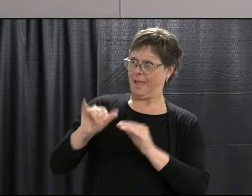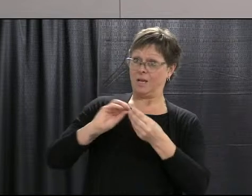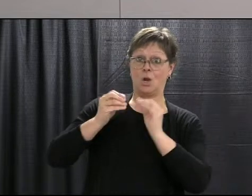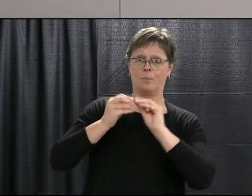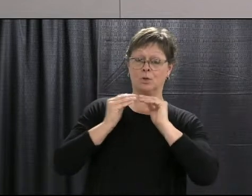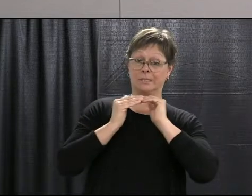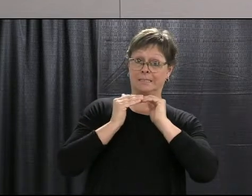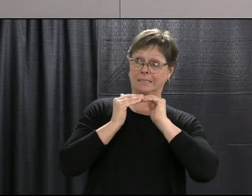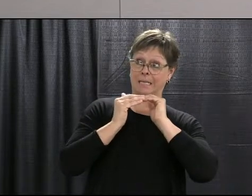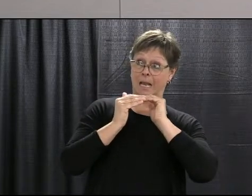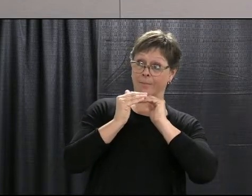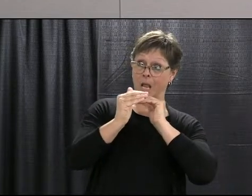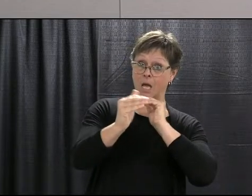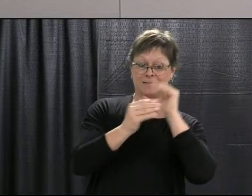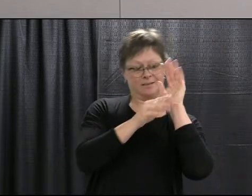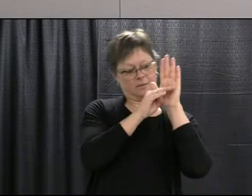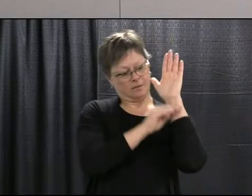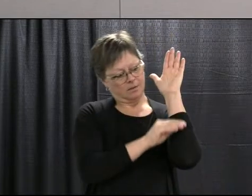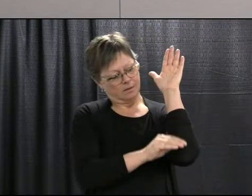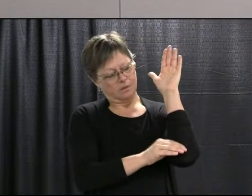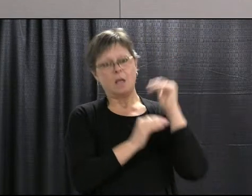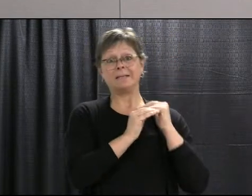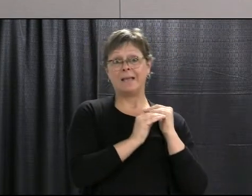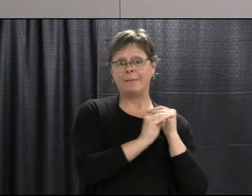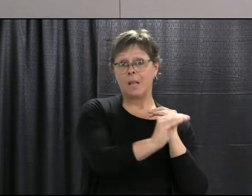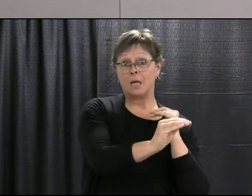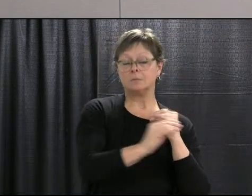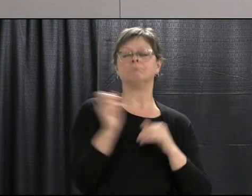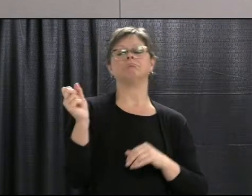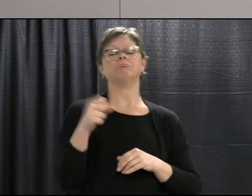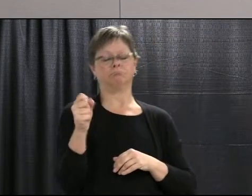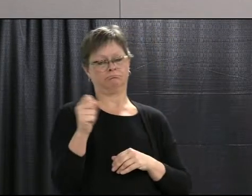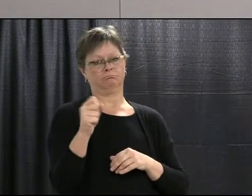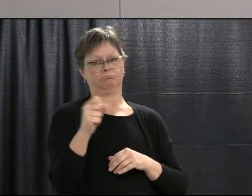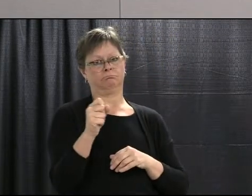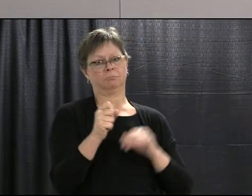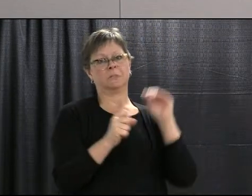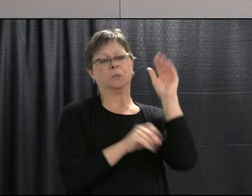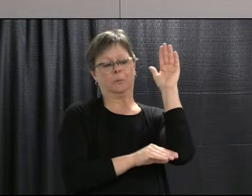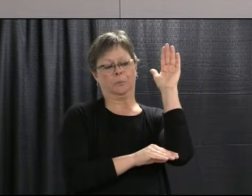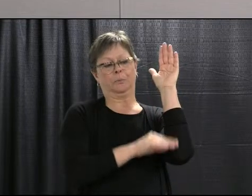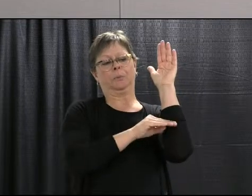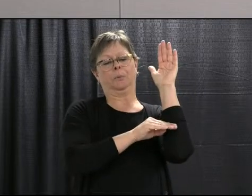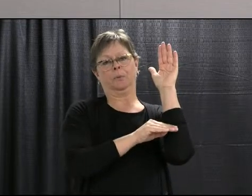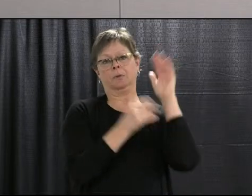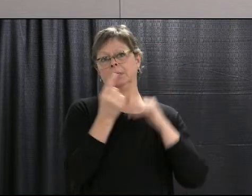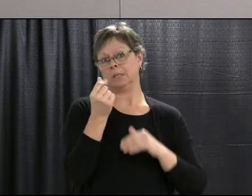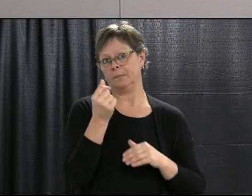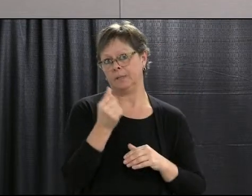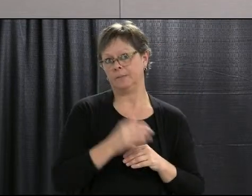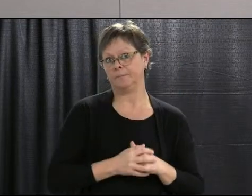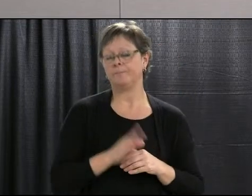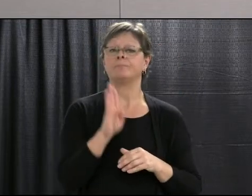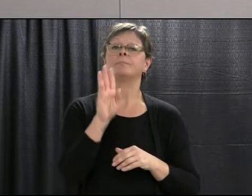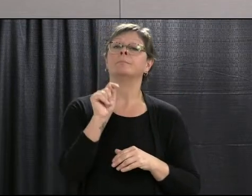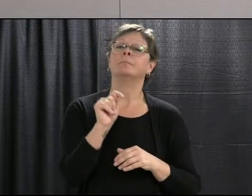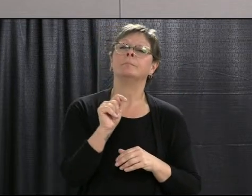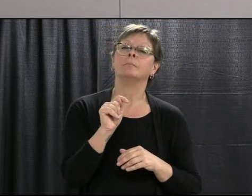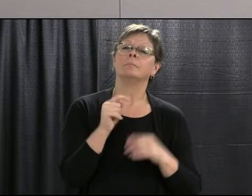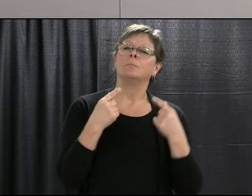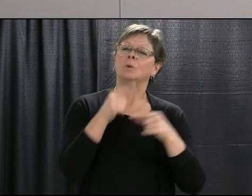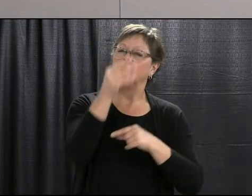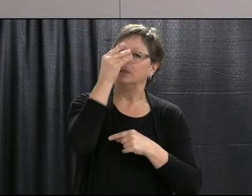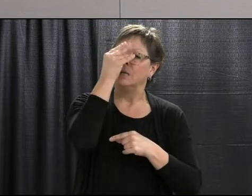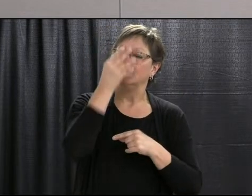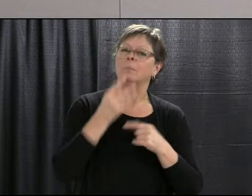or you've managed to stabilize patients? We certainly have, and brought it down by a few. But when you look at capacity and the demand,